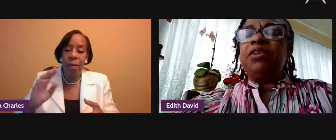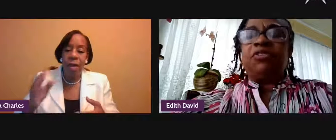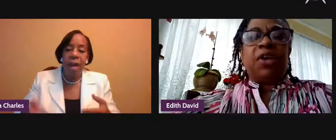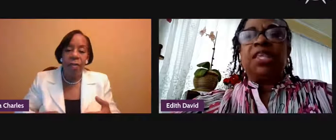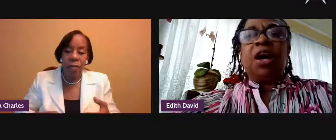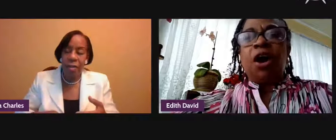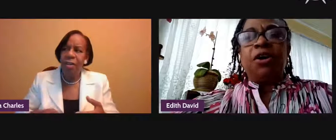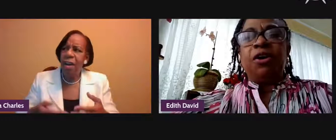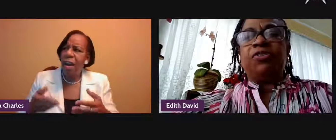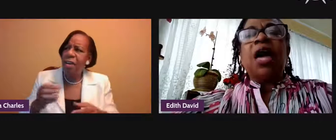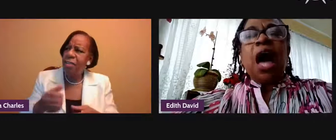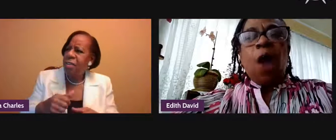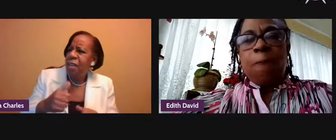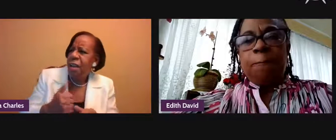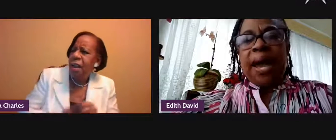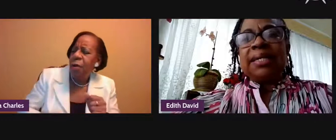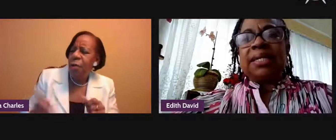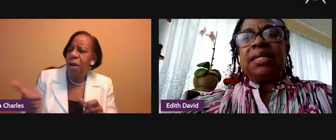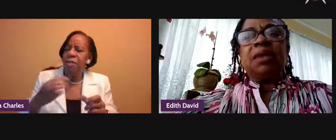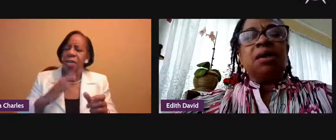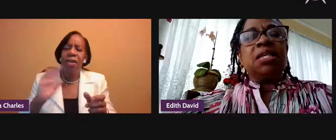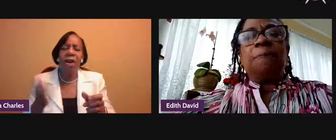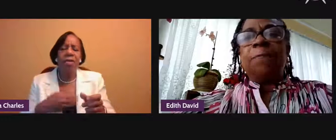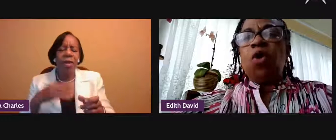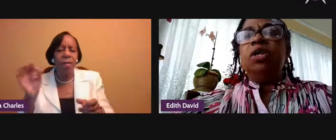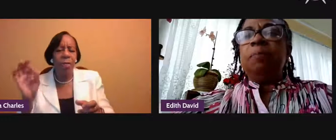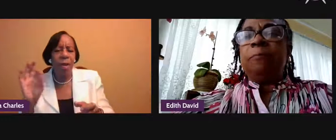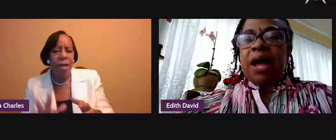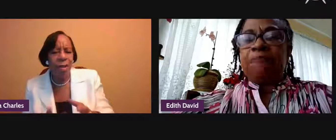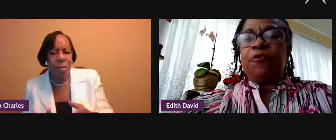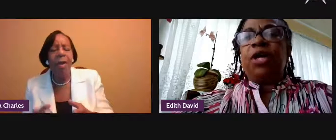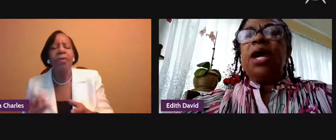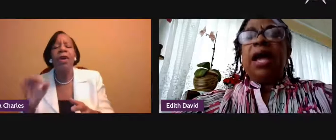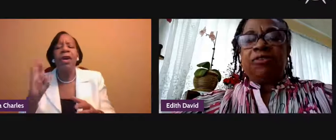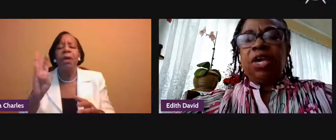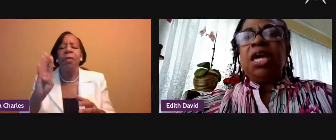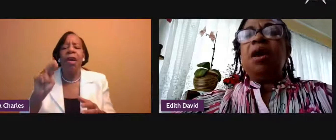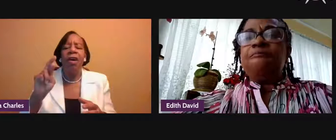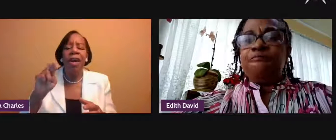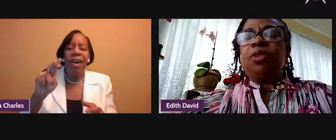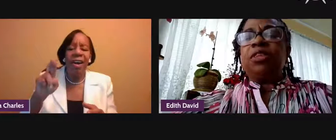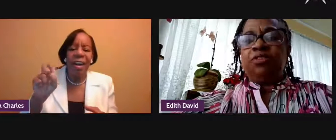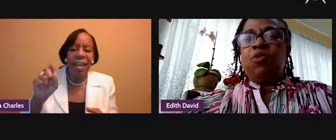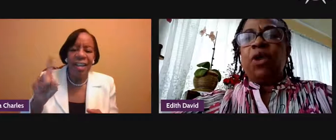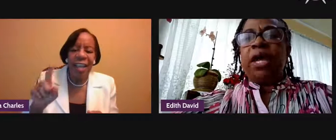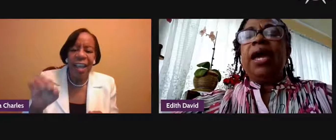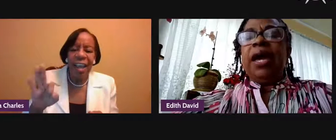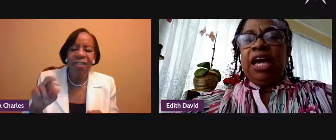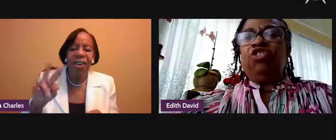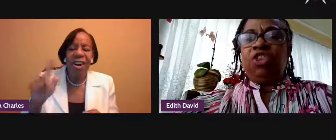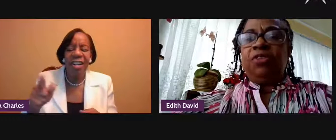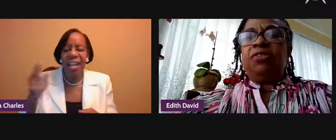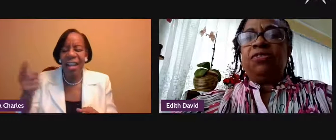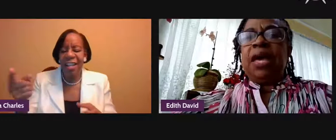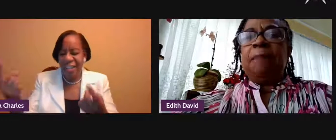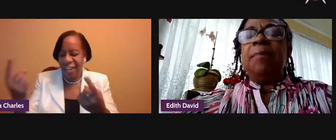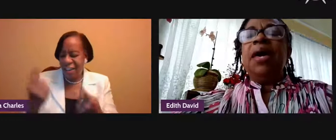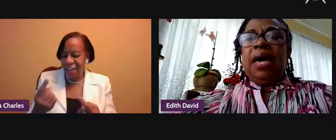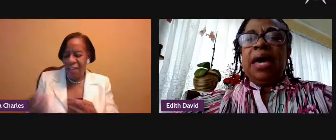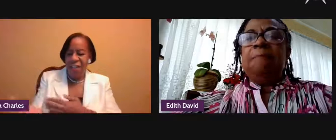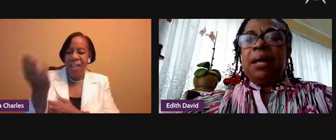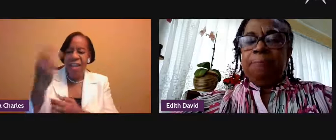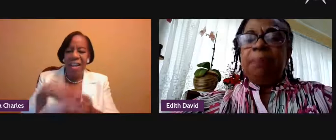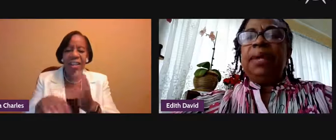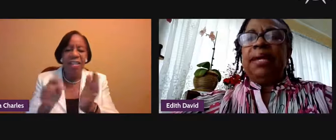some and present to others our pastor, Dr. Napoleon Bradford, as he comes forth this morning. In Jesus'